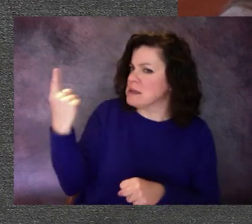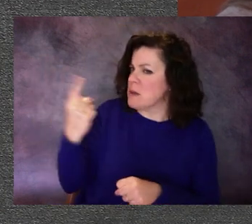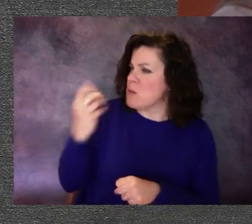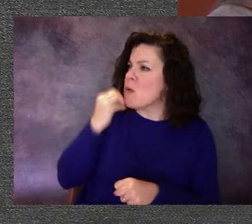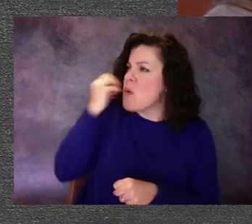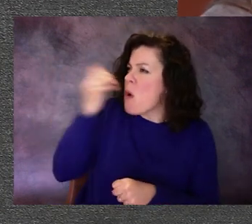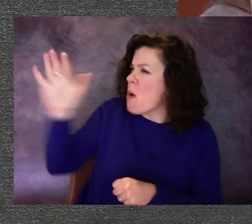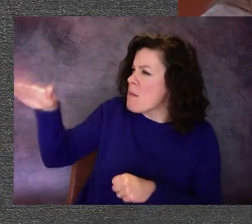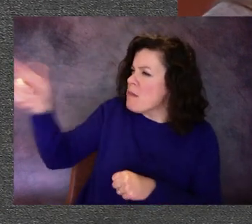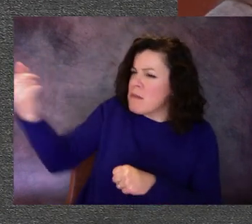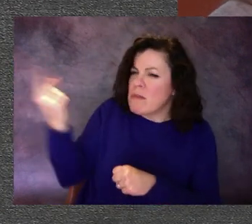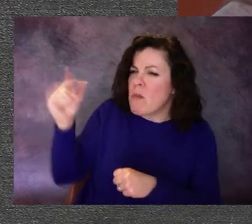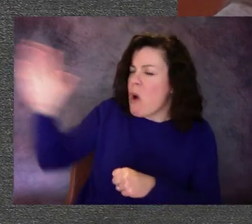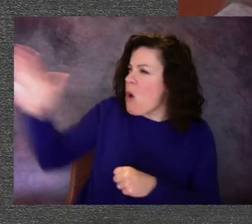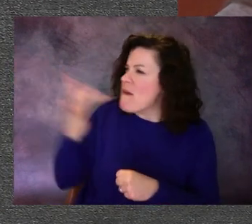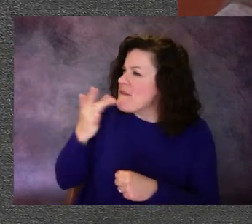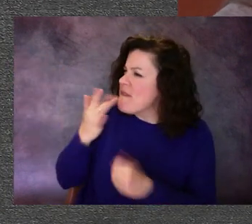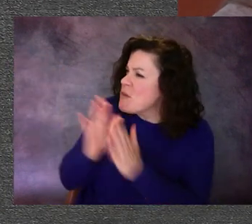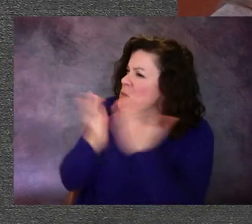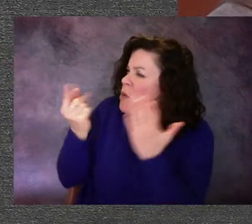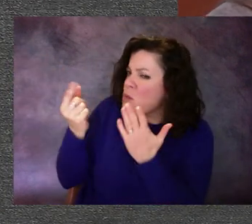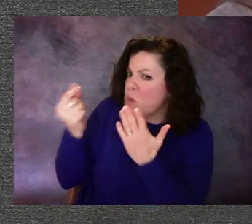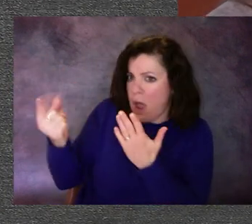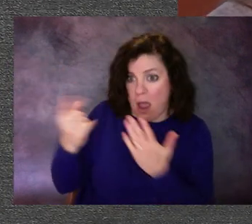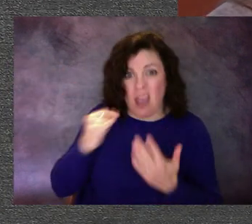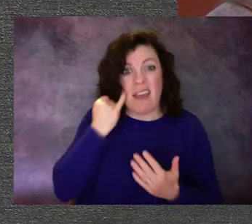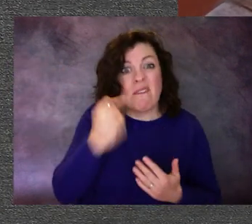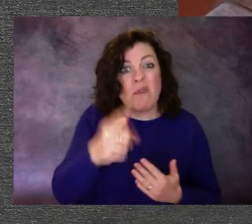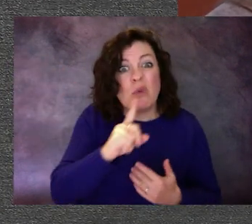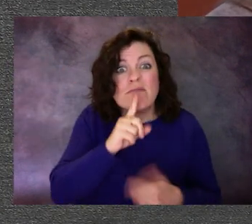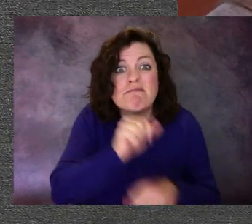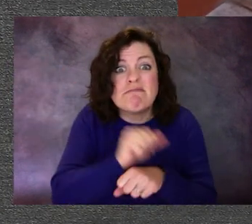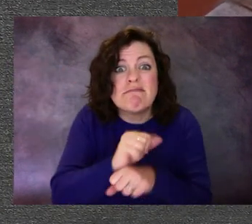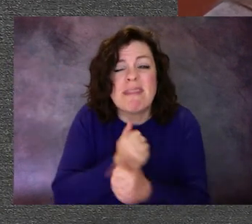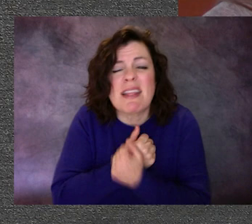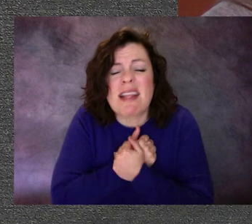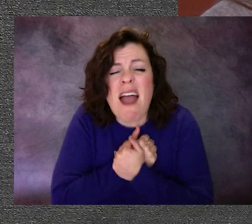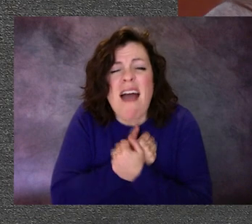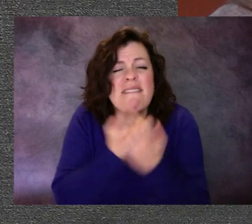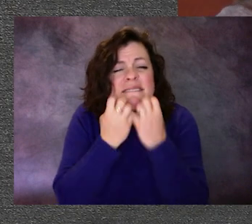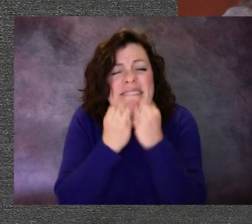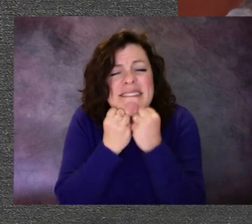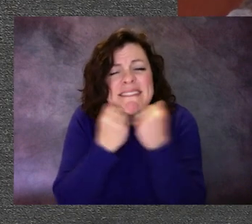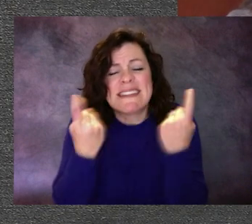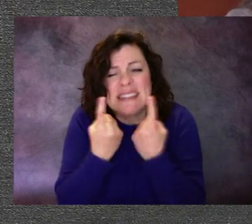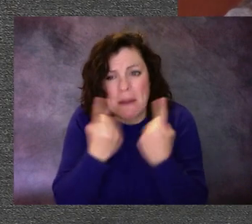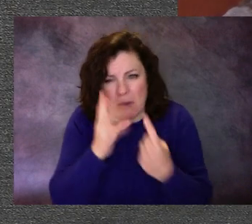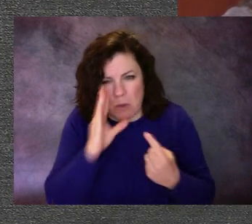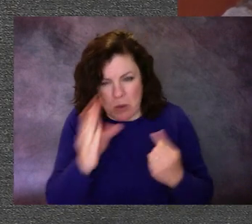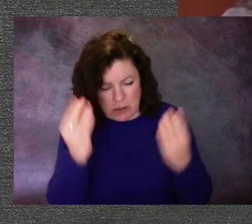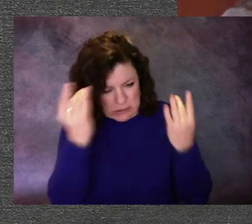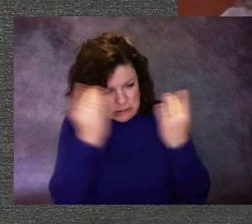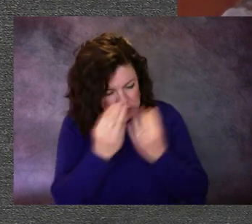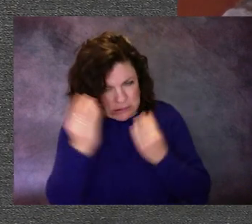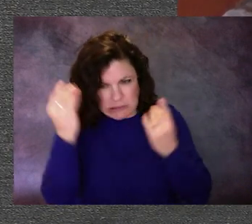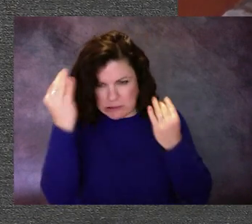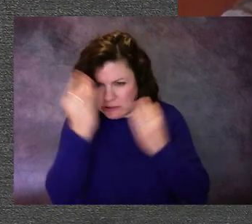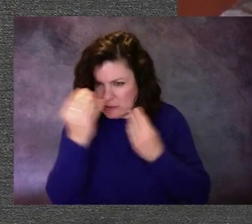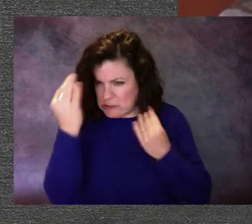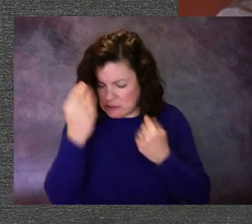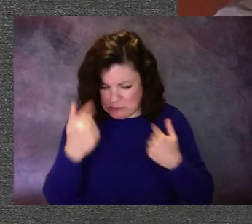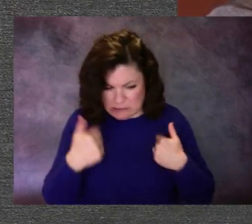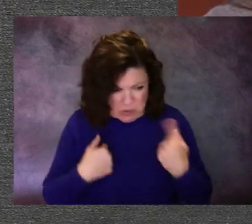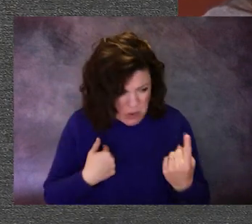love something, you start thinking. And once you start thinking, you realize, I like a lot of different